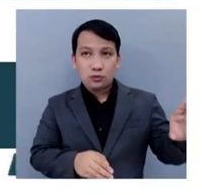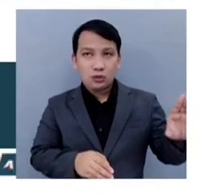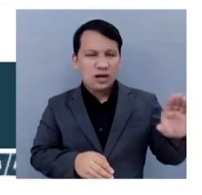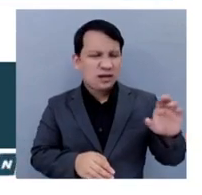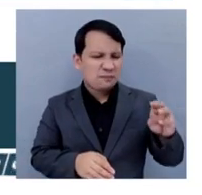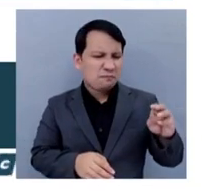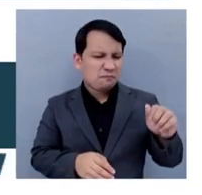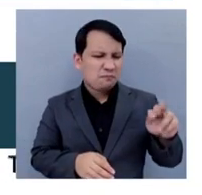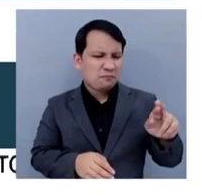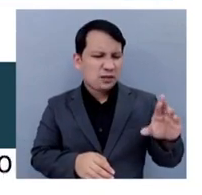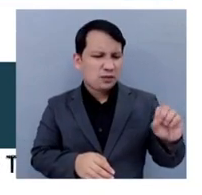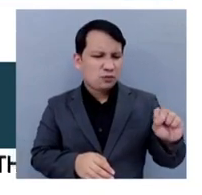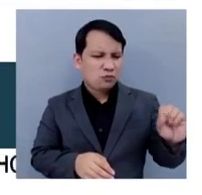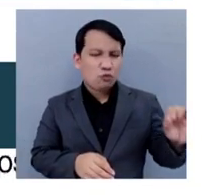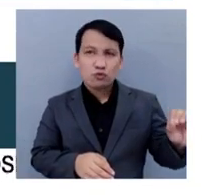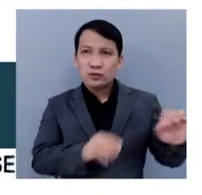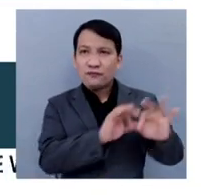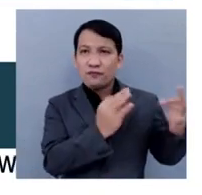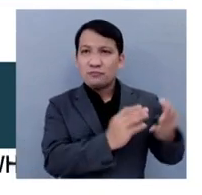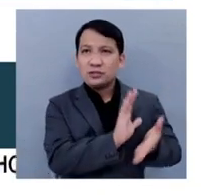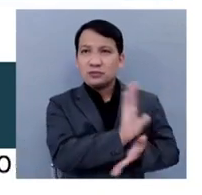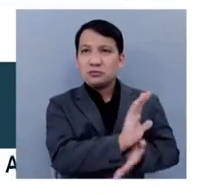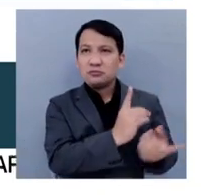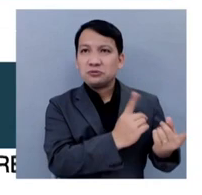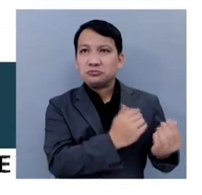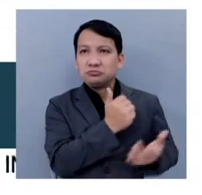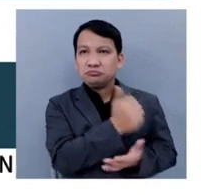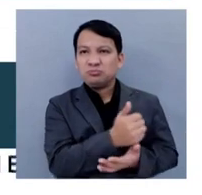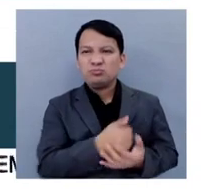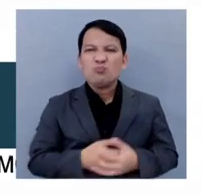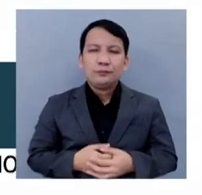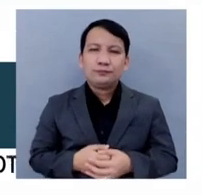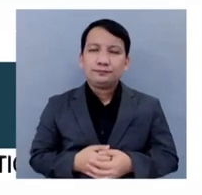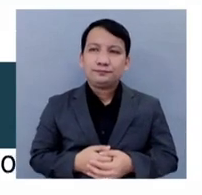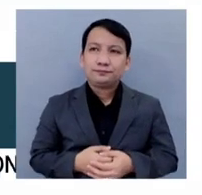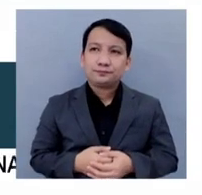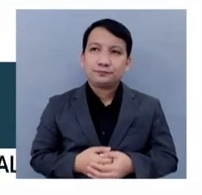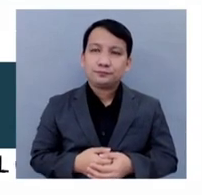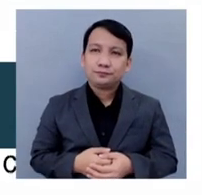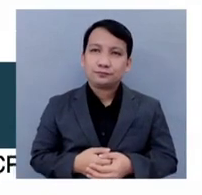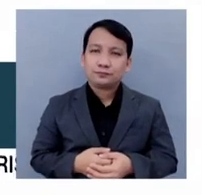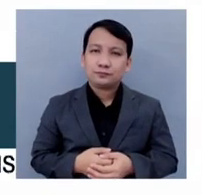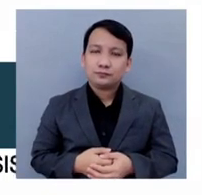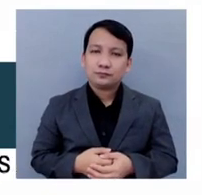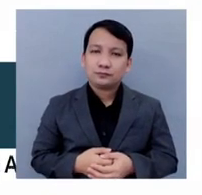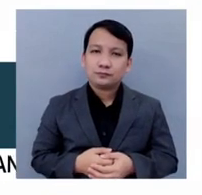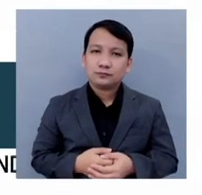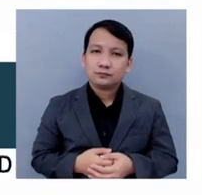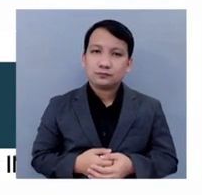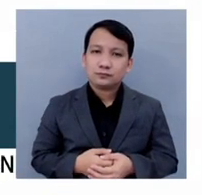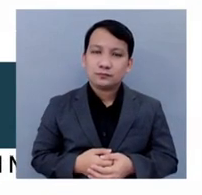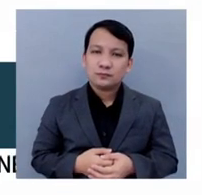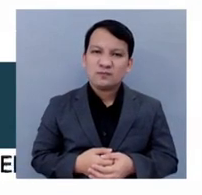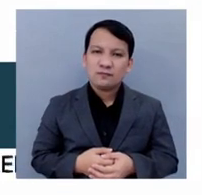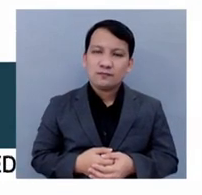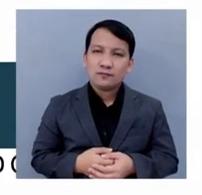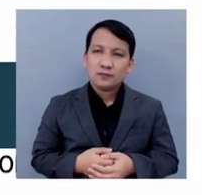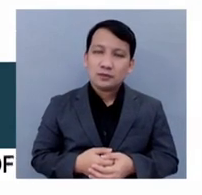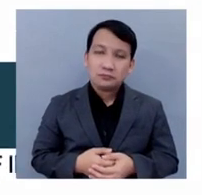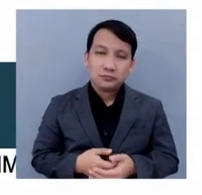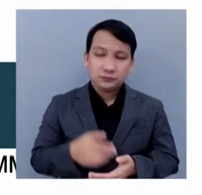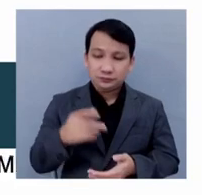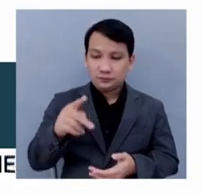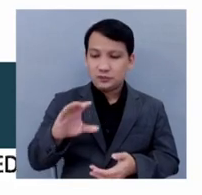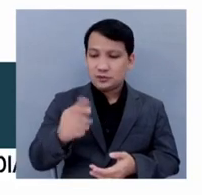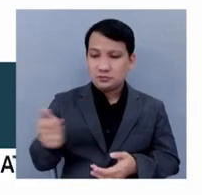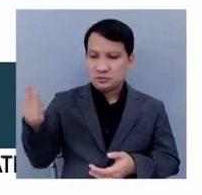the PCGG has to do. Well, from the current PCGG chair, I read one